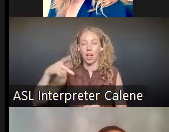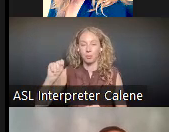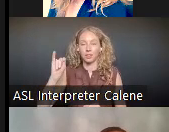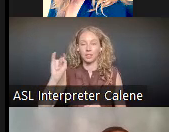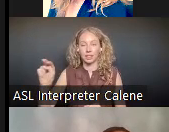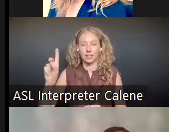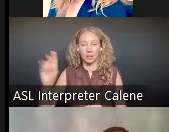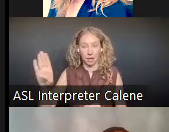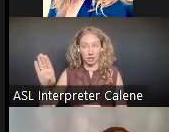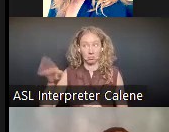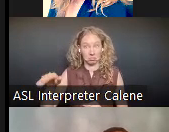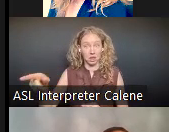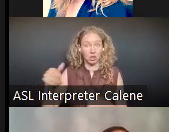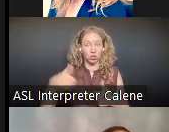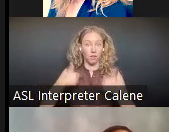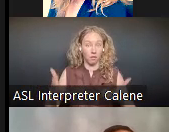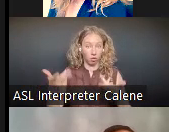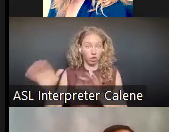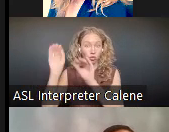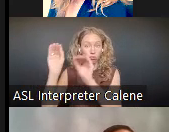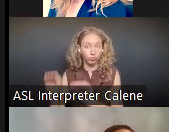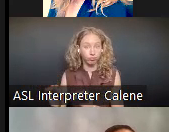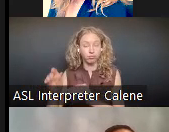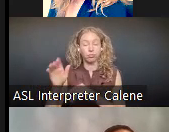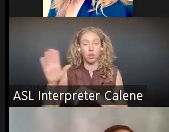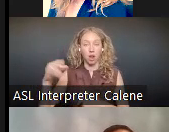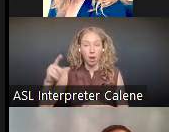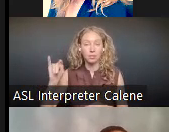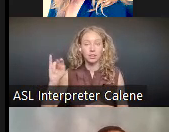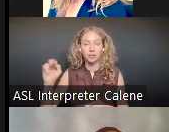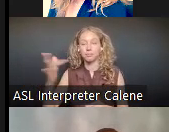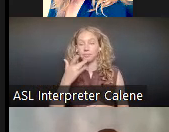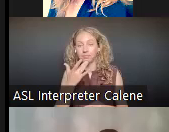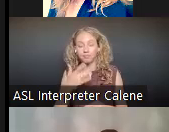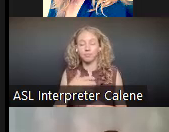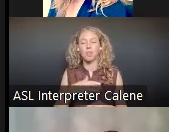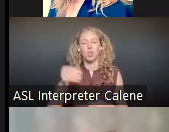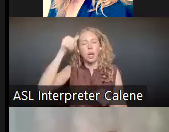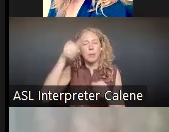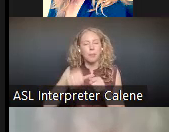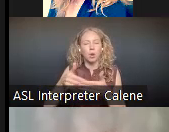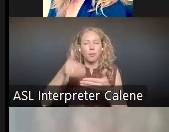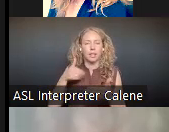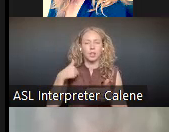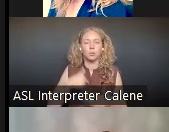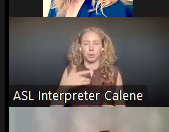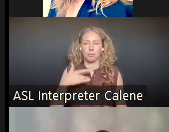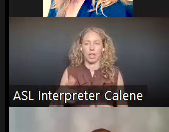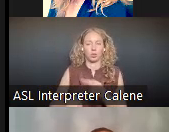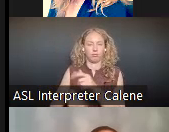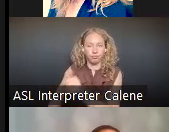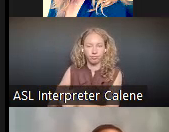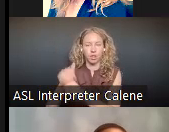determine whether or not the survivor has opted in, right? And as you remember previously, we tend to adhere to